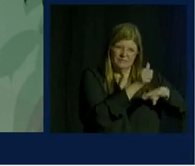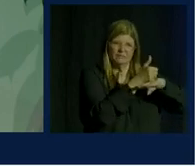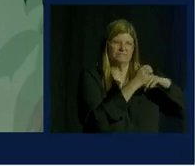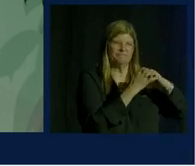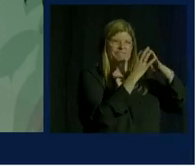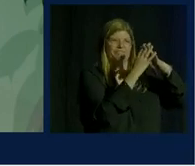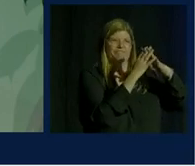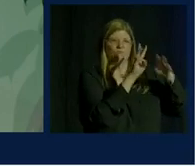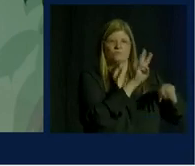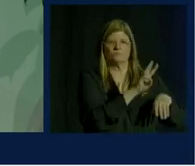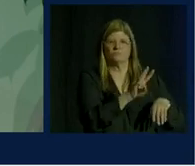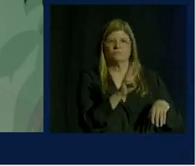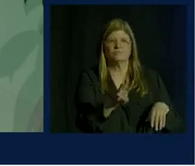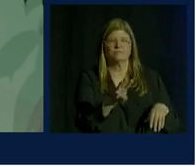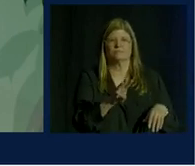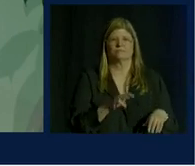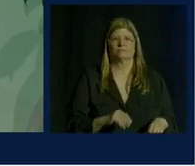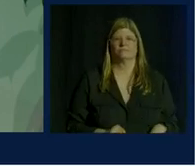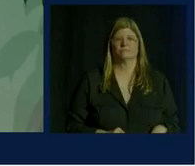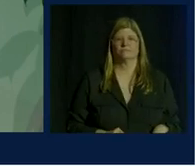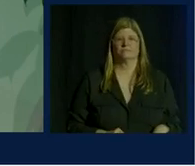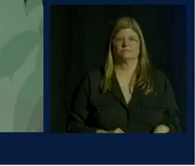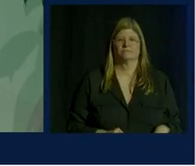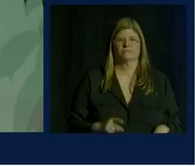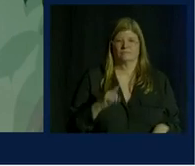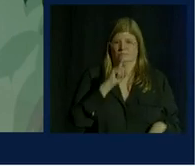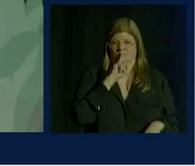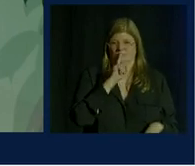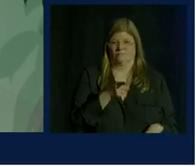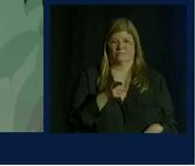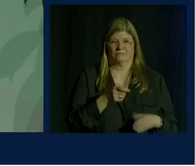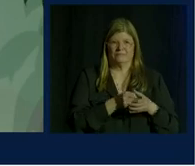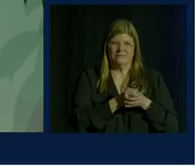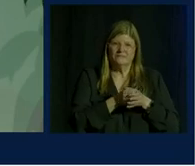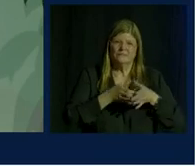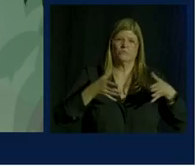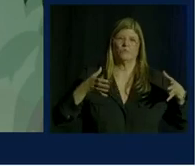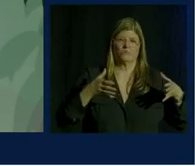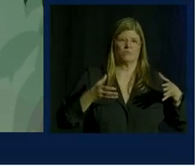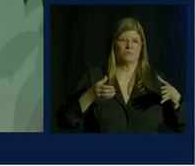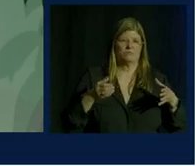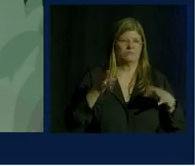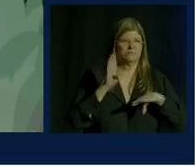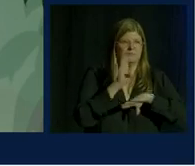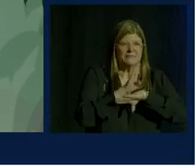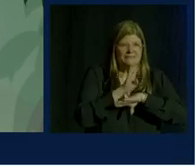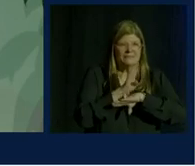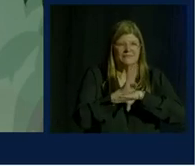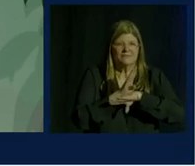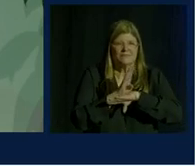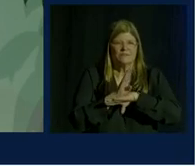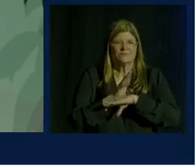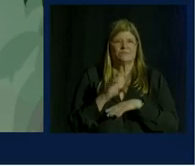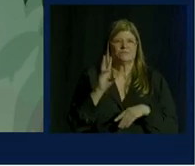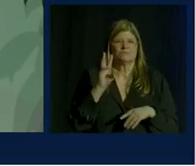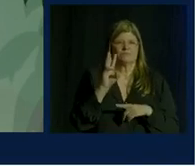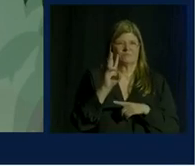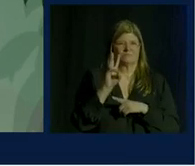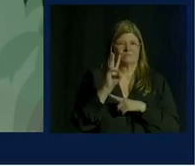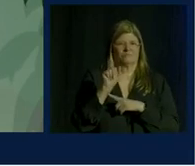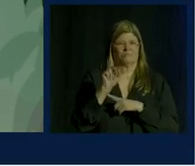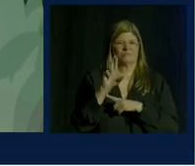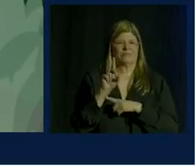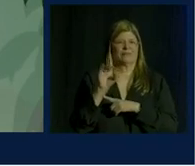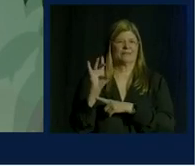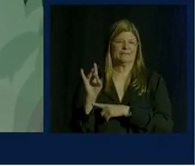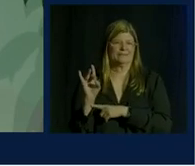a growing infrastructure of businesses in Ward 8 and Ward 7 that is delivering their